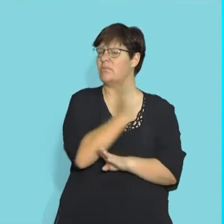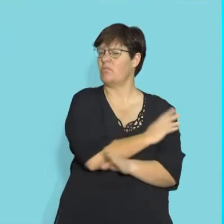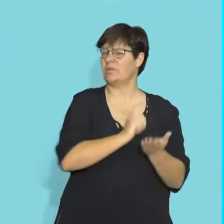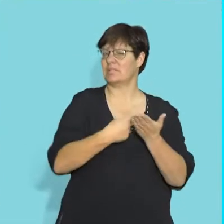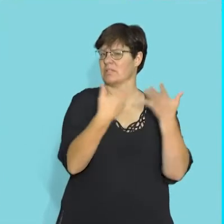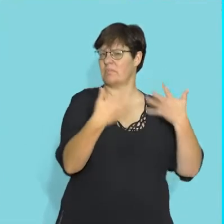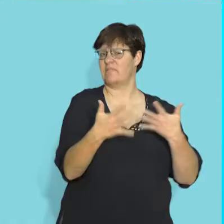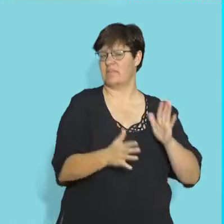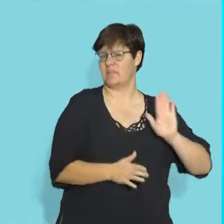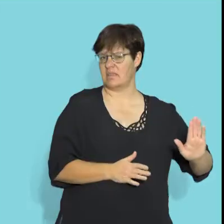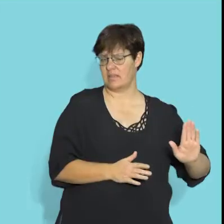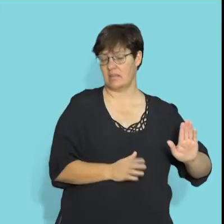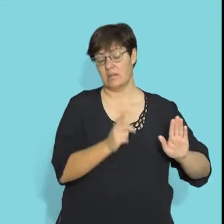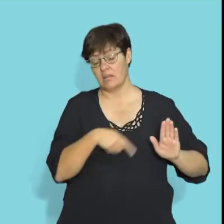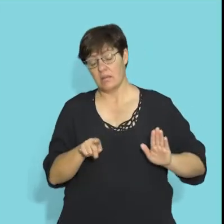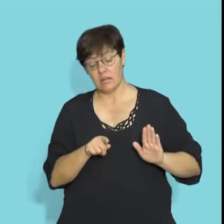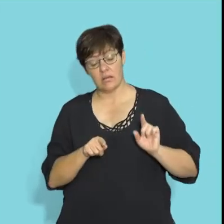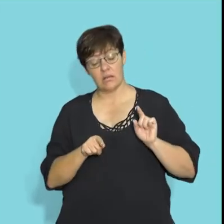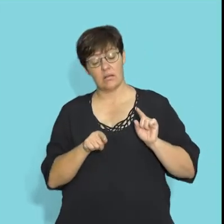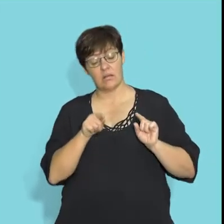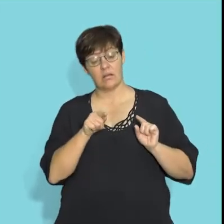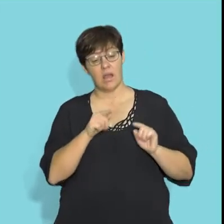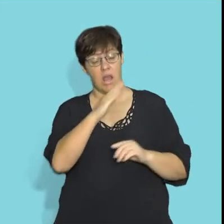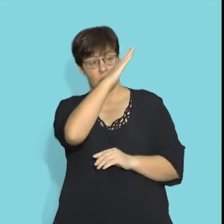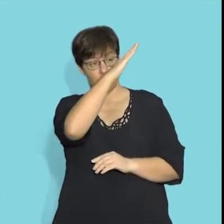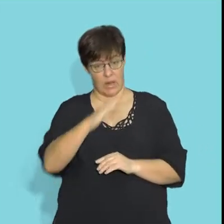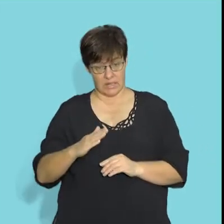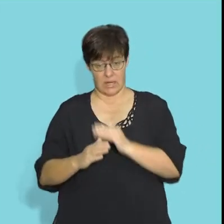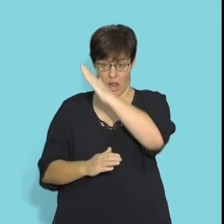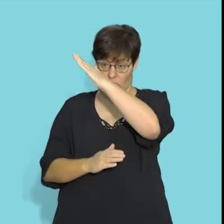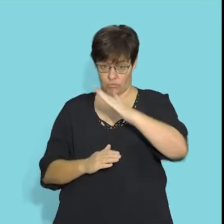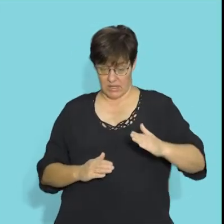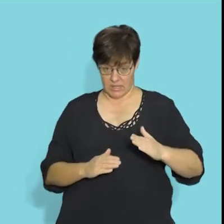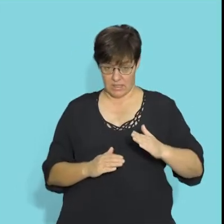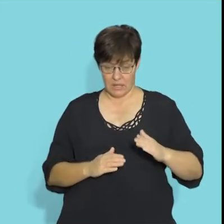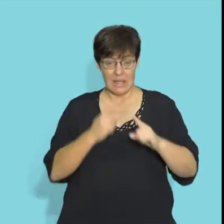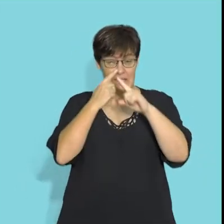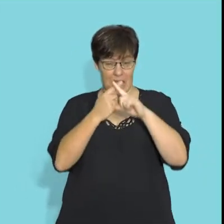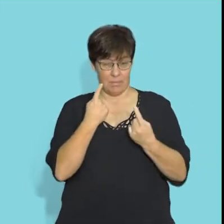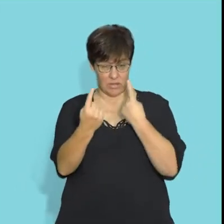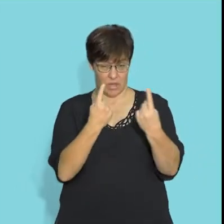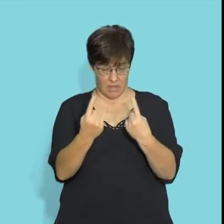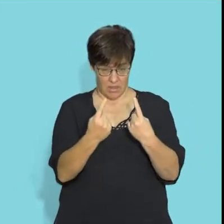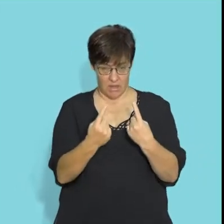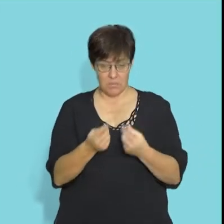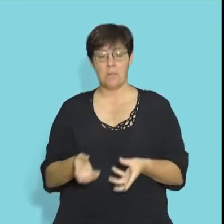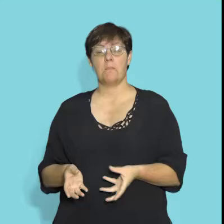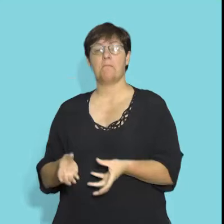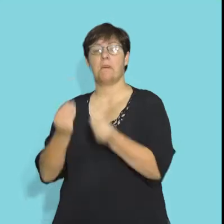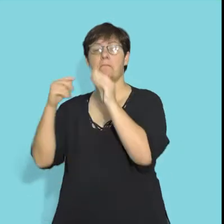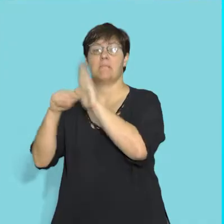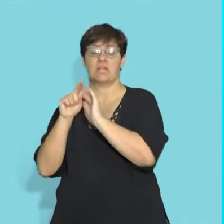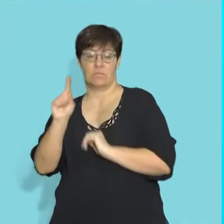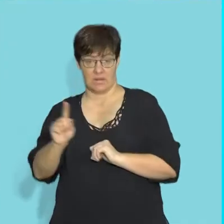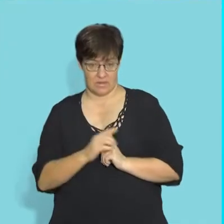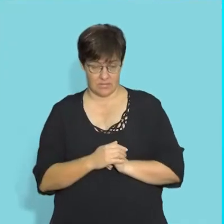functions and what's important is that the product of their gradients is equal to -1. So if I take the gradient of the first